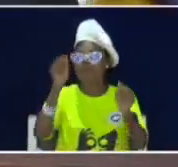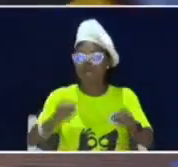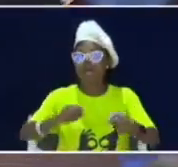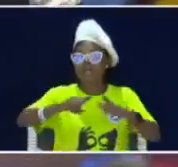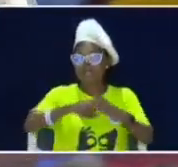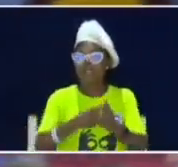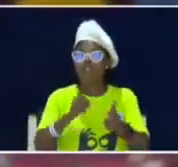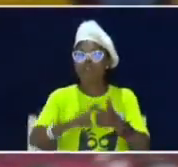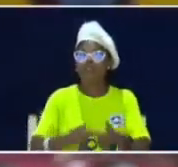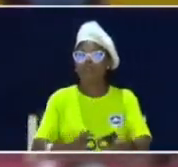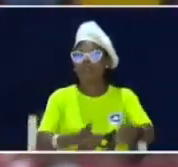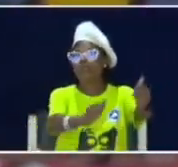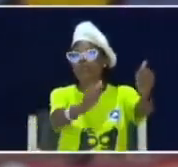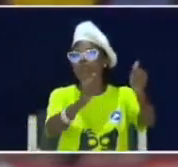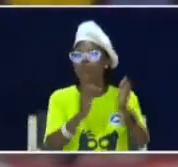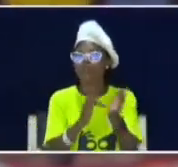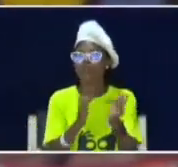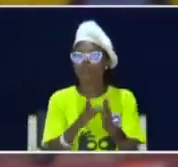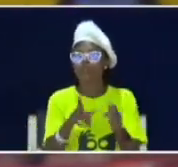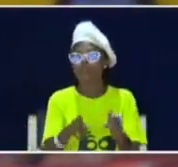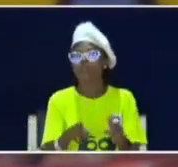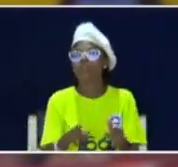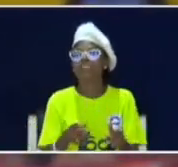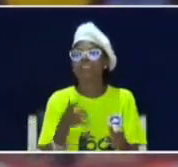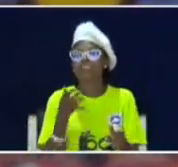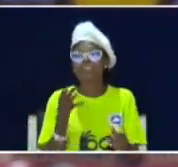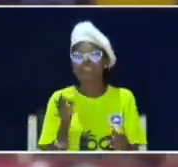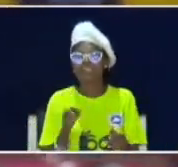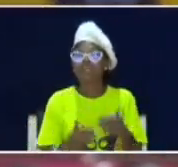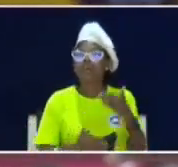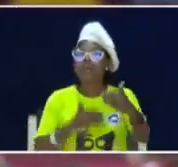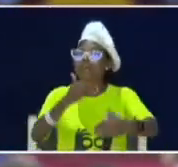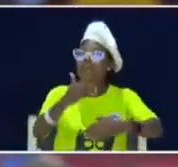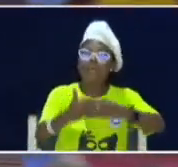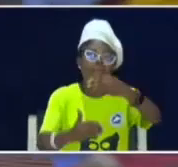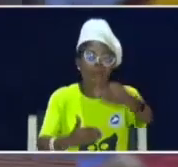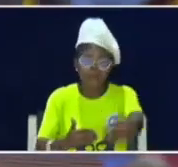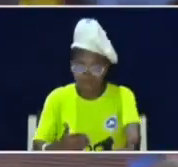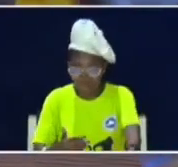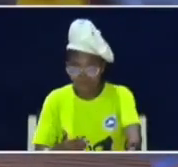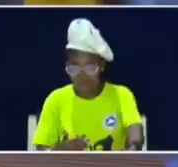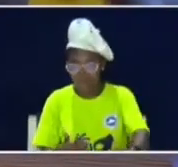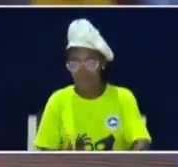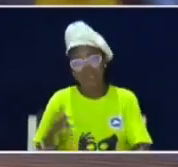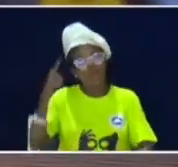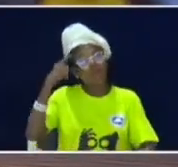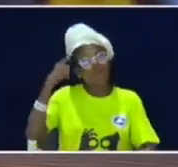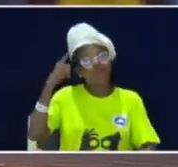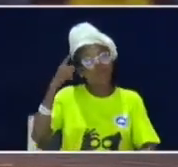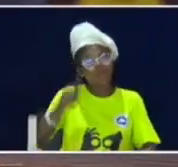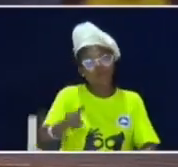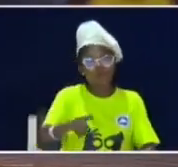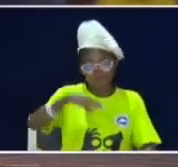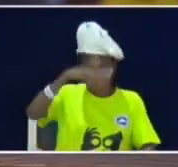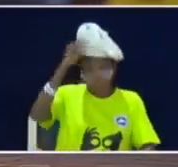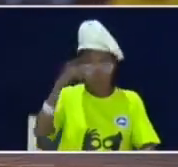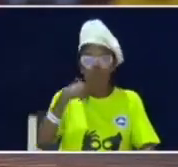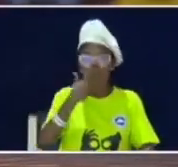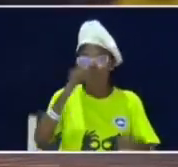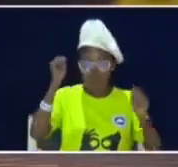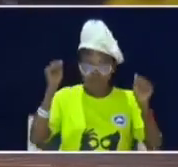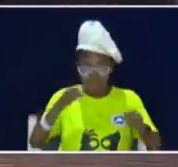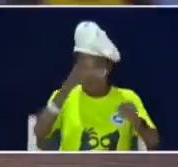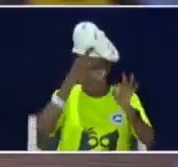follow Jesus, I tell you, you have commenced the making process. God will make men here tonight. For men who can decide to follow